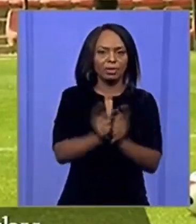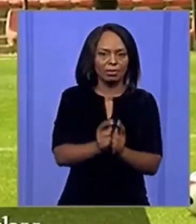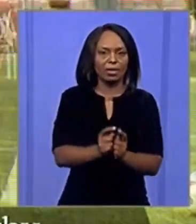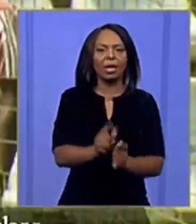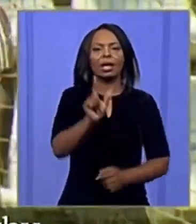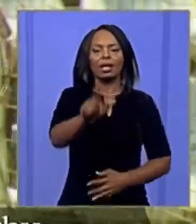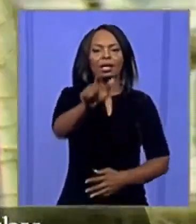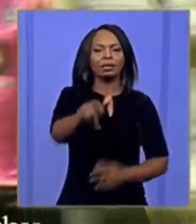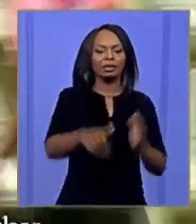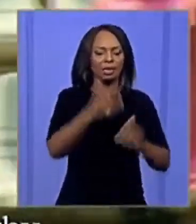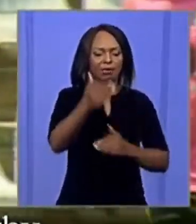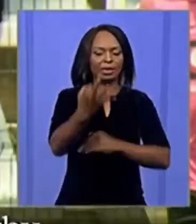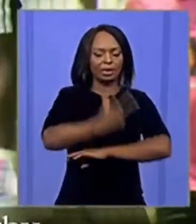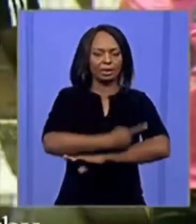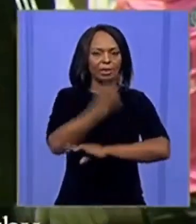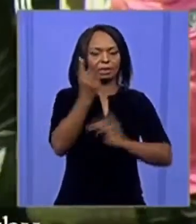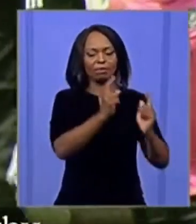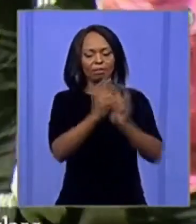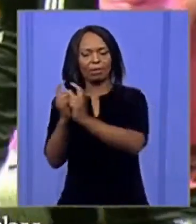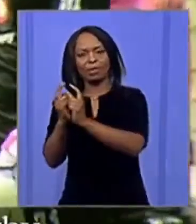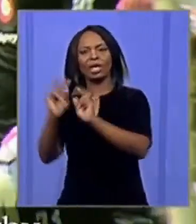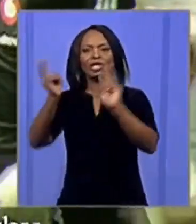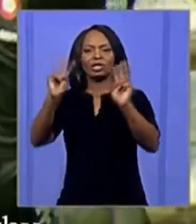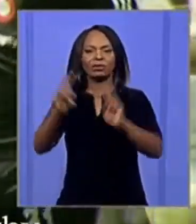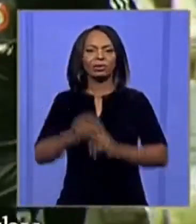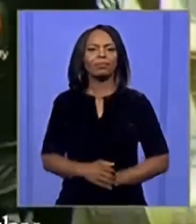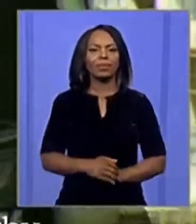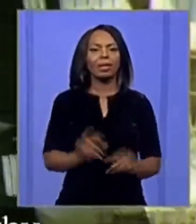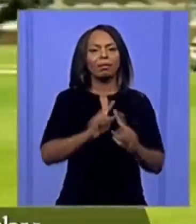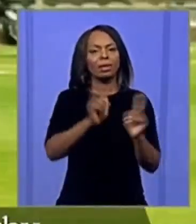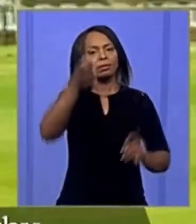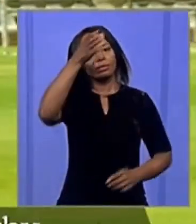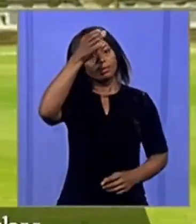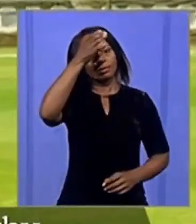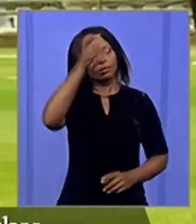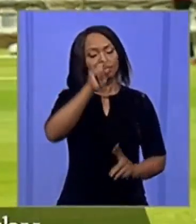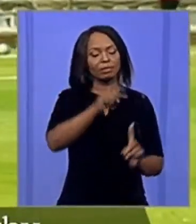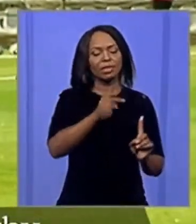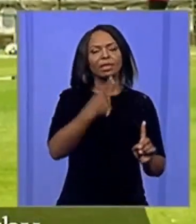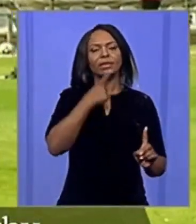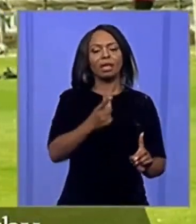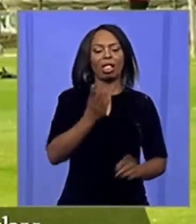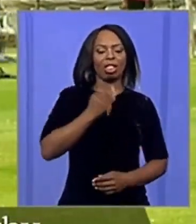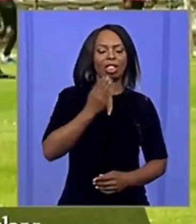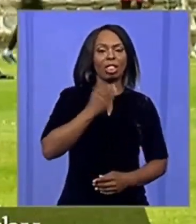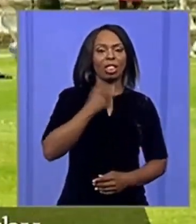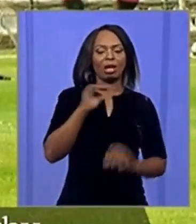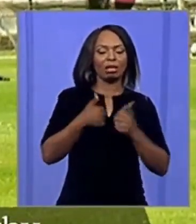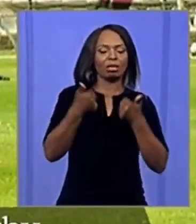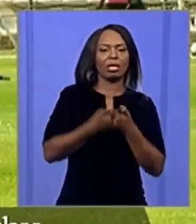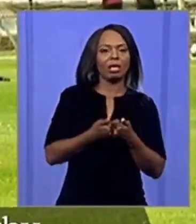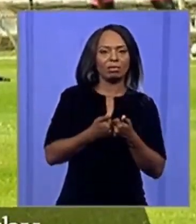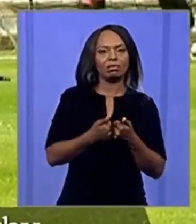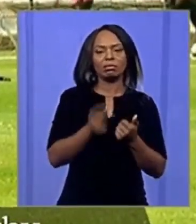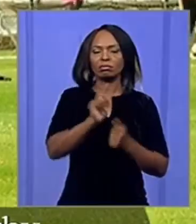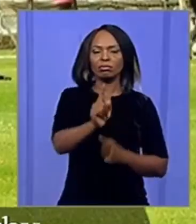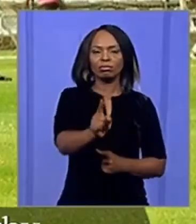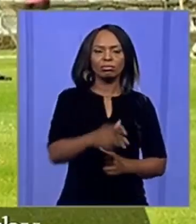a le mararo morago ga motshameko wa Spurs. Fela mokatisi Jose Rivero a re ga ba tshwanela go lebelela metshameko e santseng e le